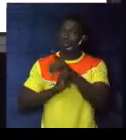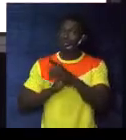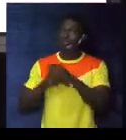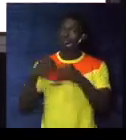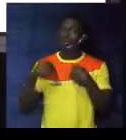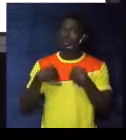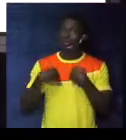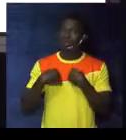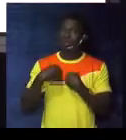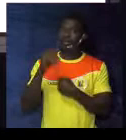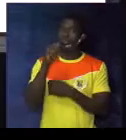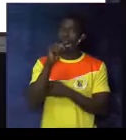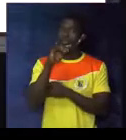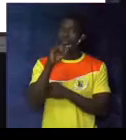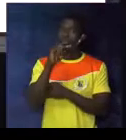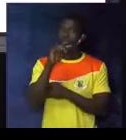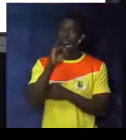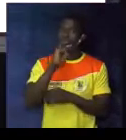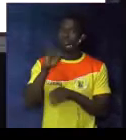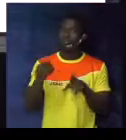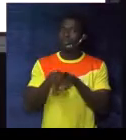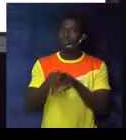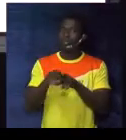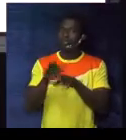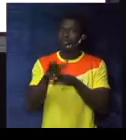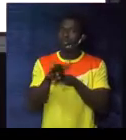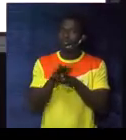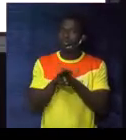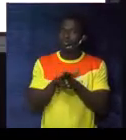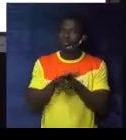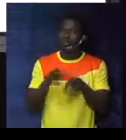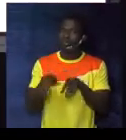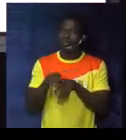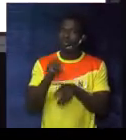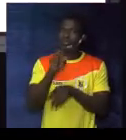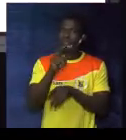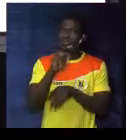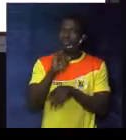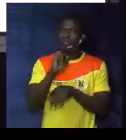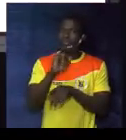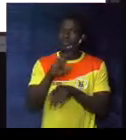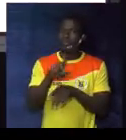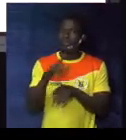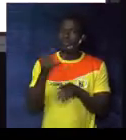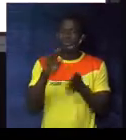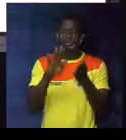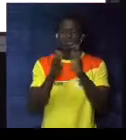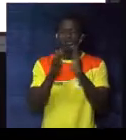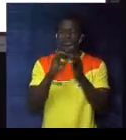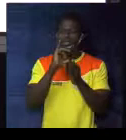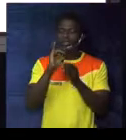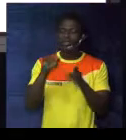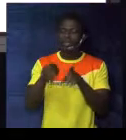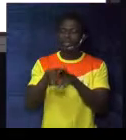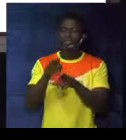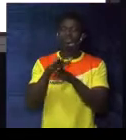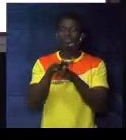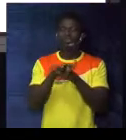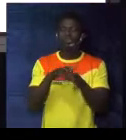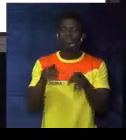have. Titi is as slow as a snail. The simile is as slow as a